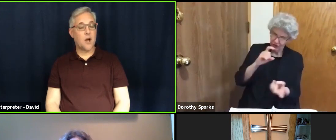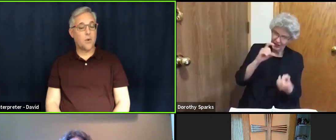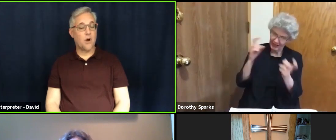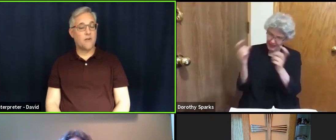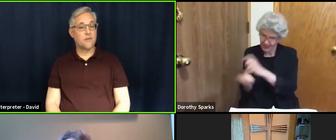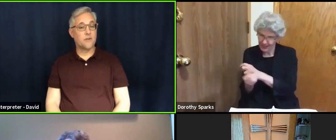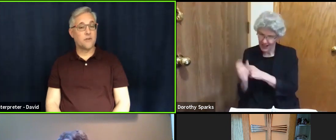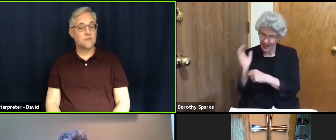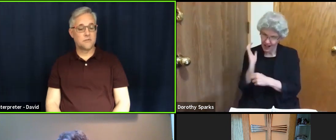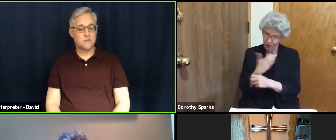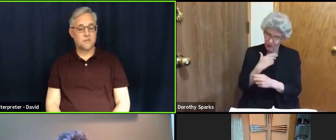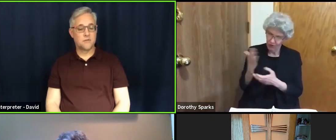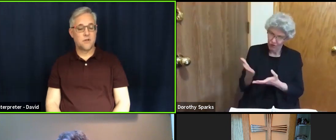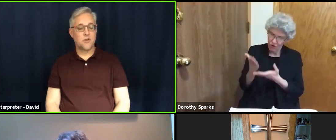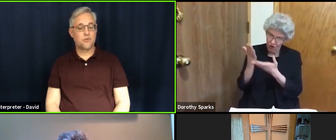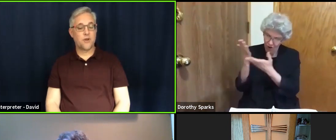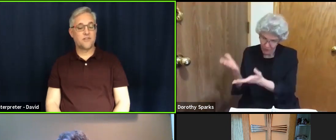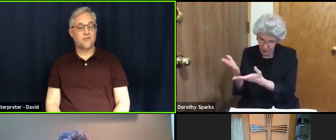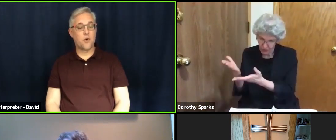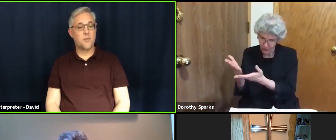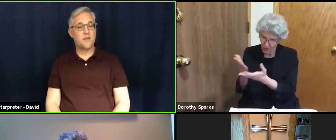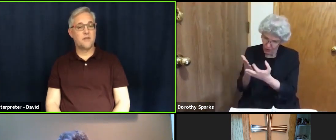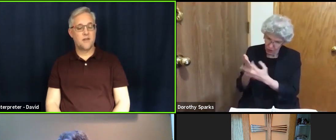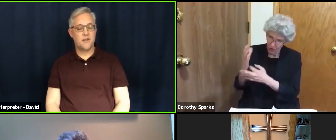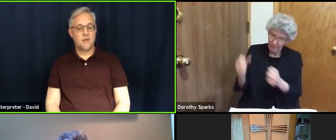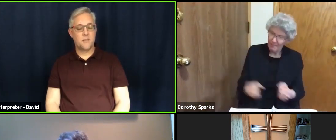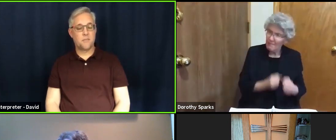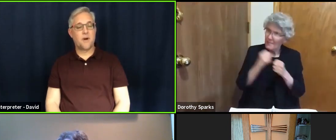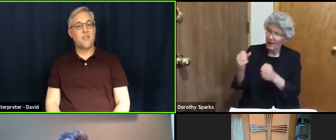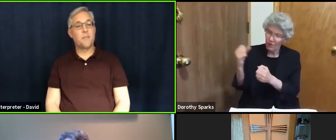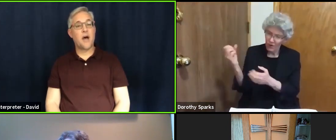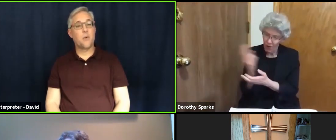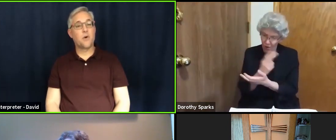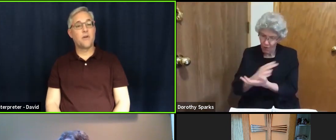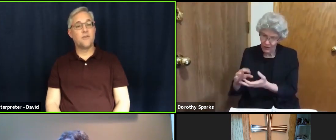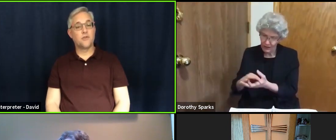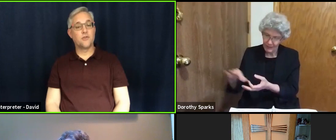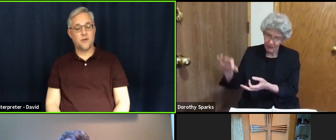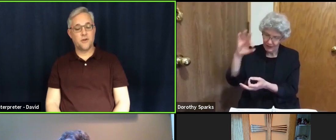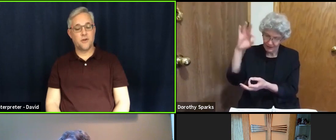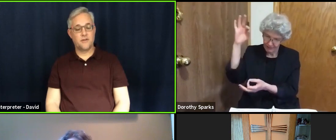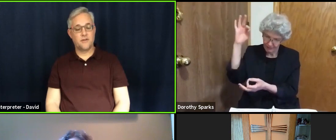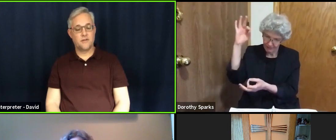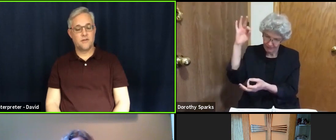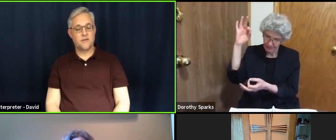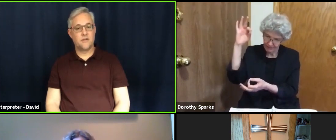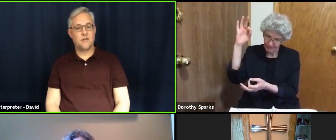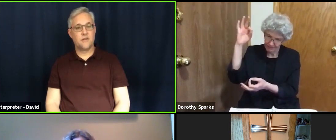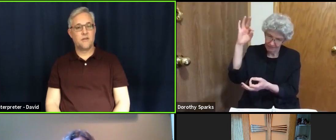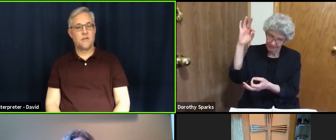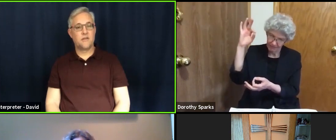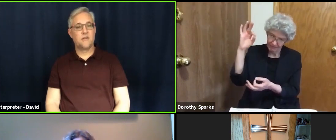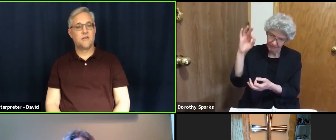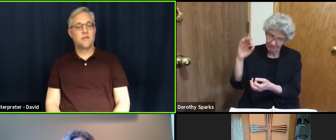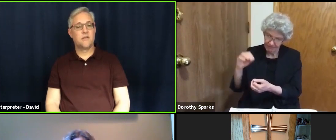Accept our offer. Transform it by the power of your Spirit.